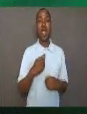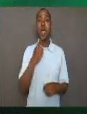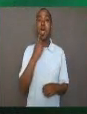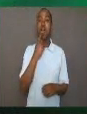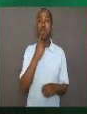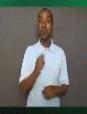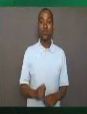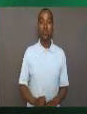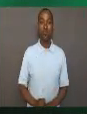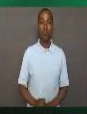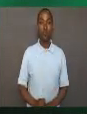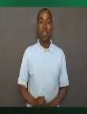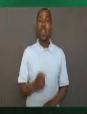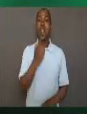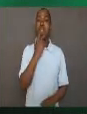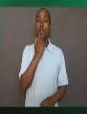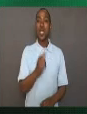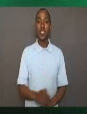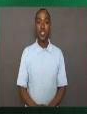mouth, tongue,